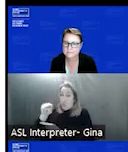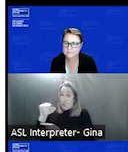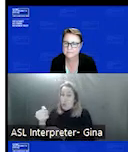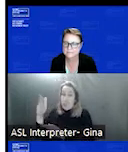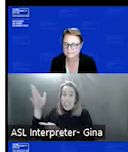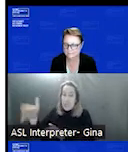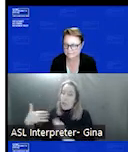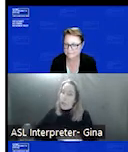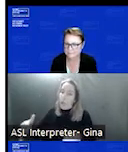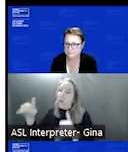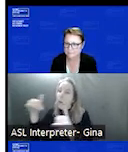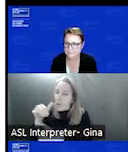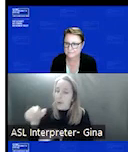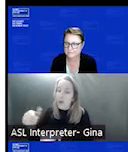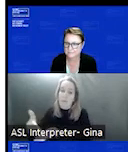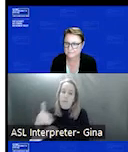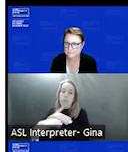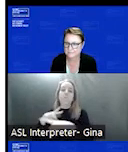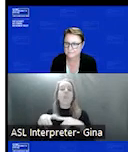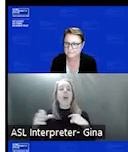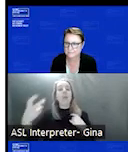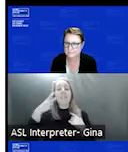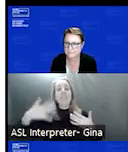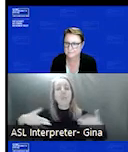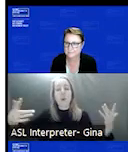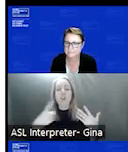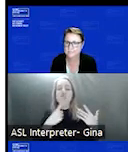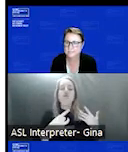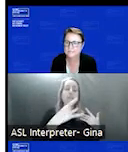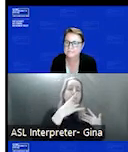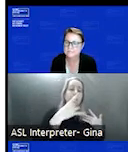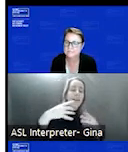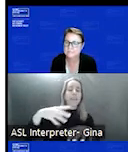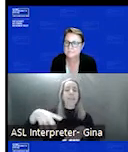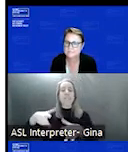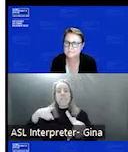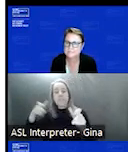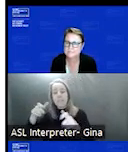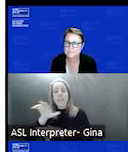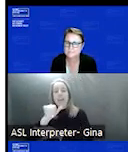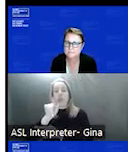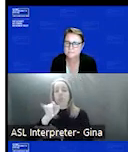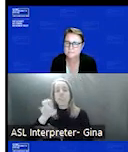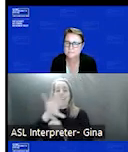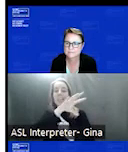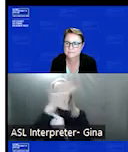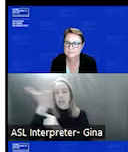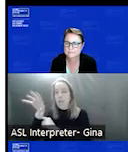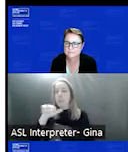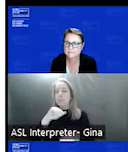would love to see red light, speed, and acoustic cameras implemented around the